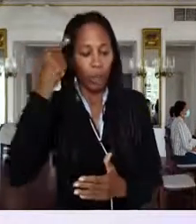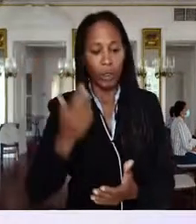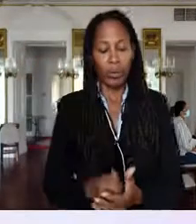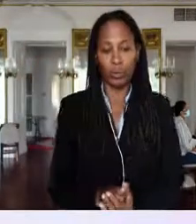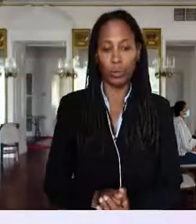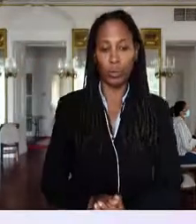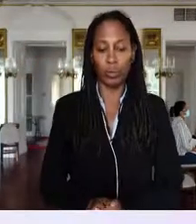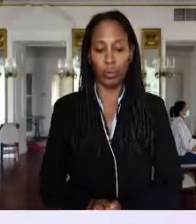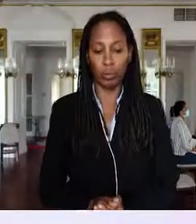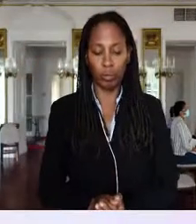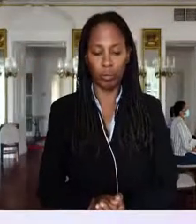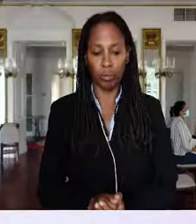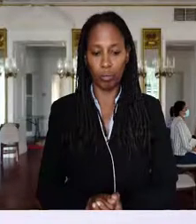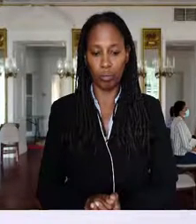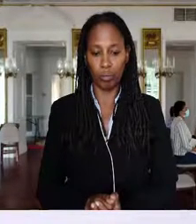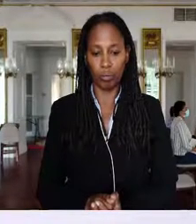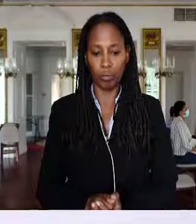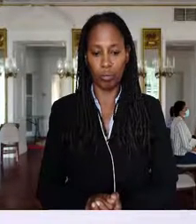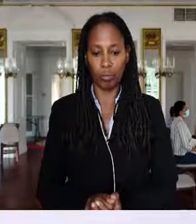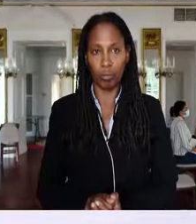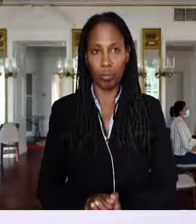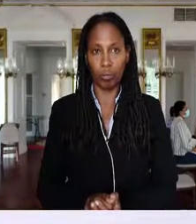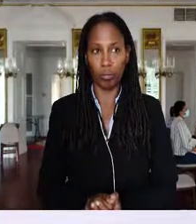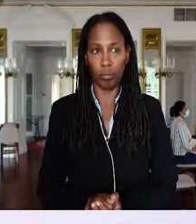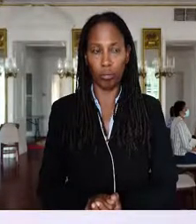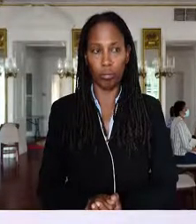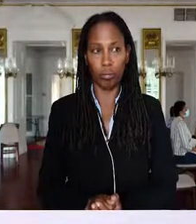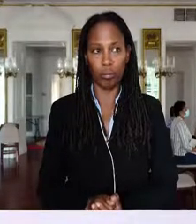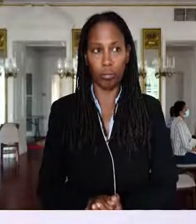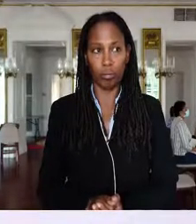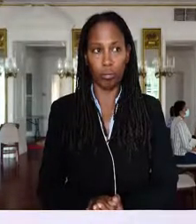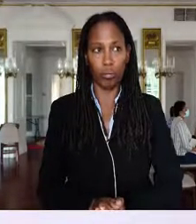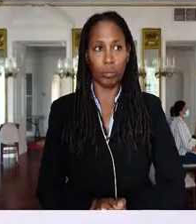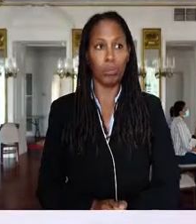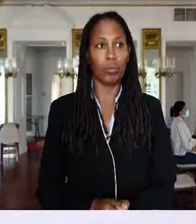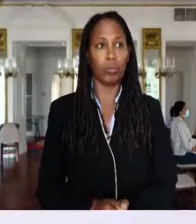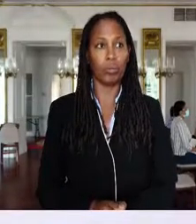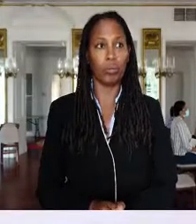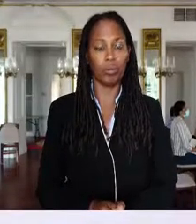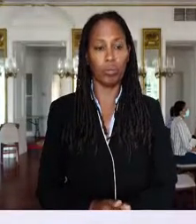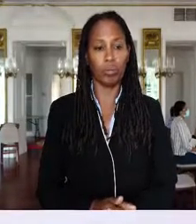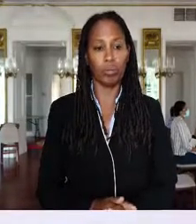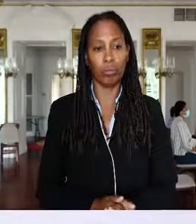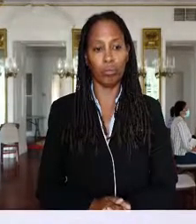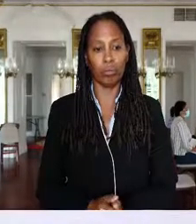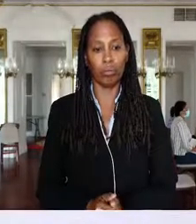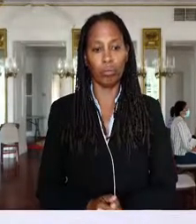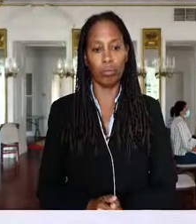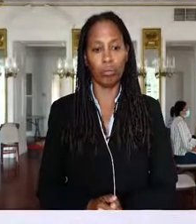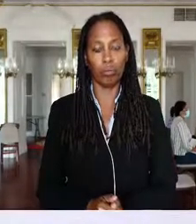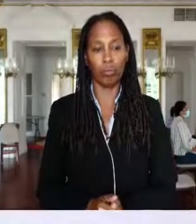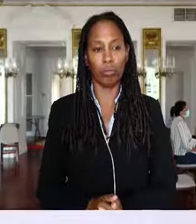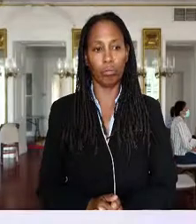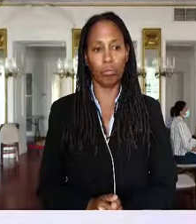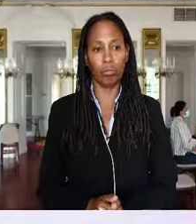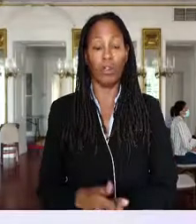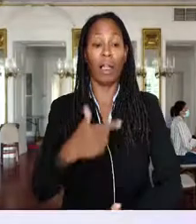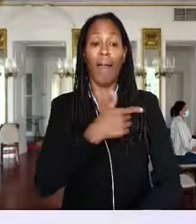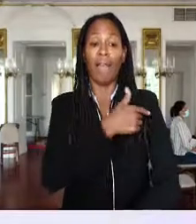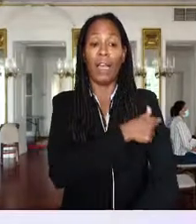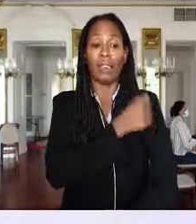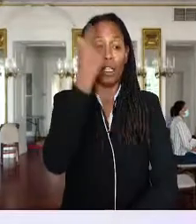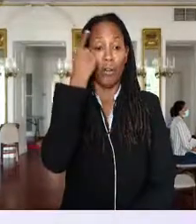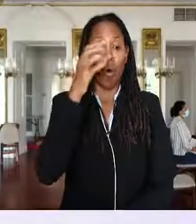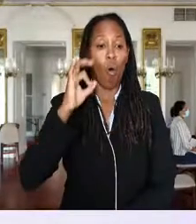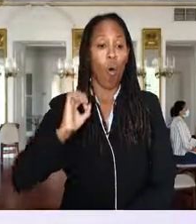Relative to UVI was just announced actually that it was taking mandatory vaccinations for both staff, faculty,